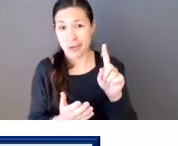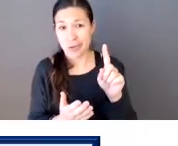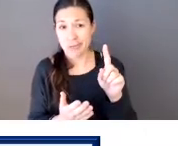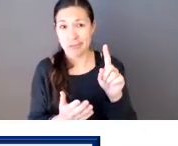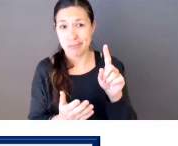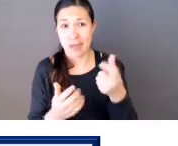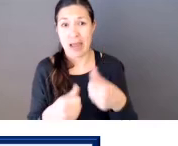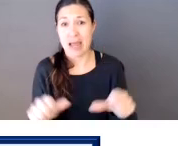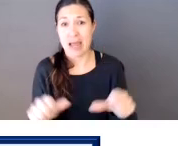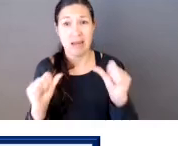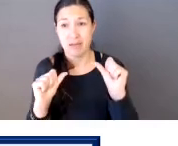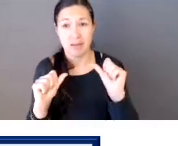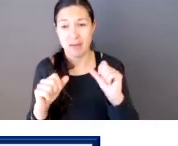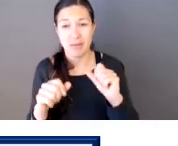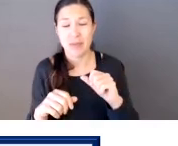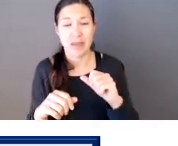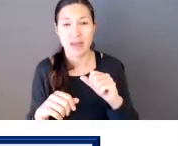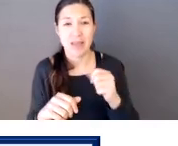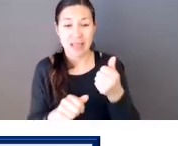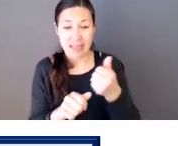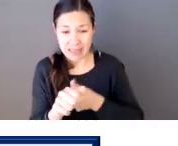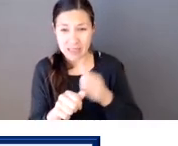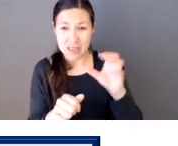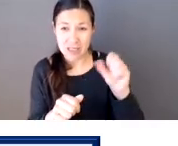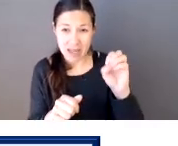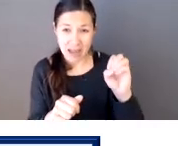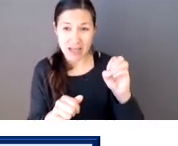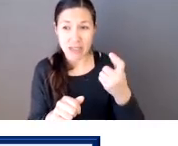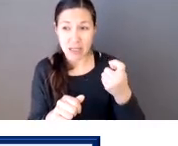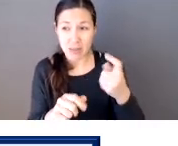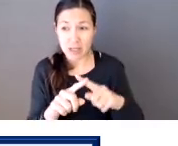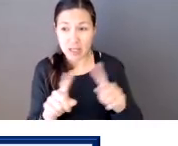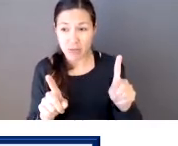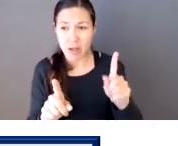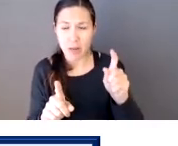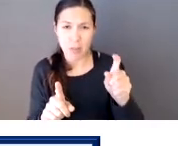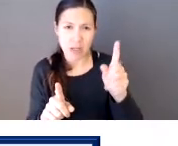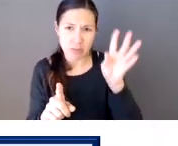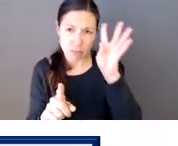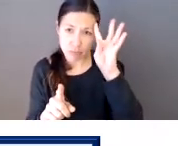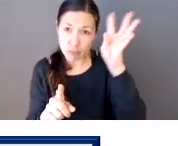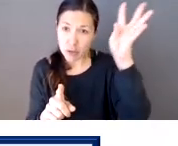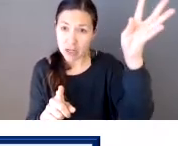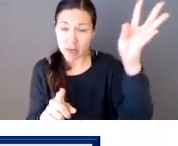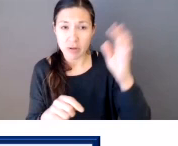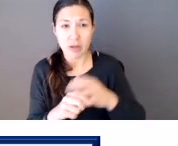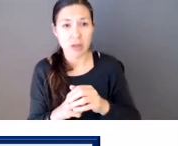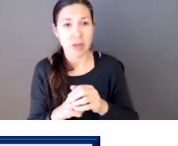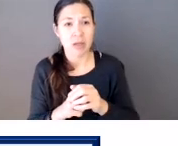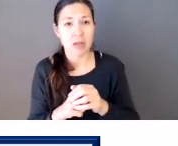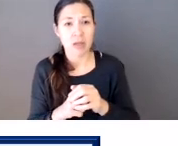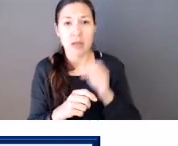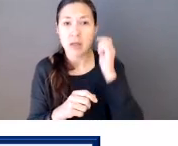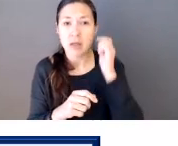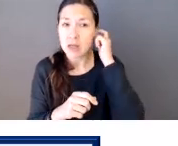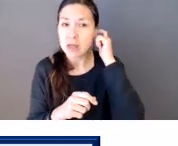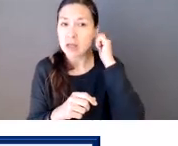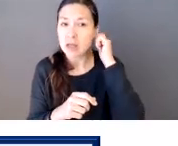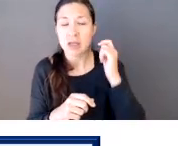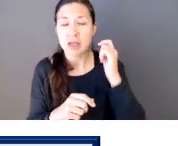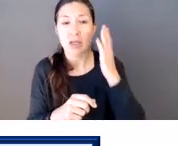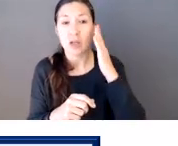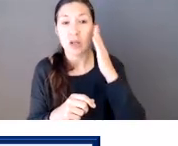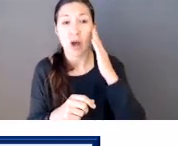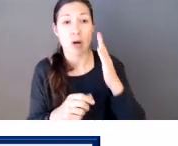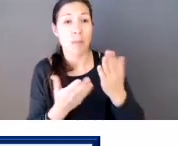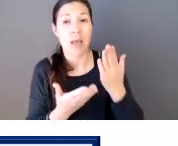Every case is very different, and you have to be creative. Some elders on the 10th floor of housing, you can't meet outside. The tablet might be a